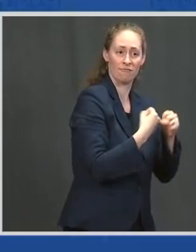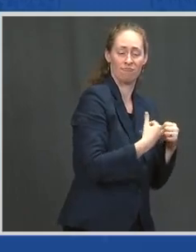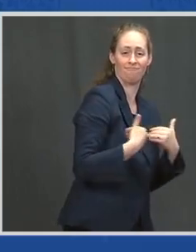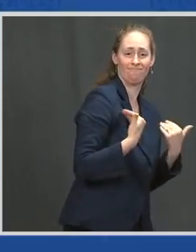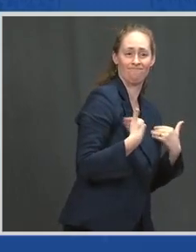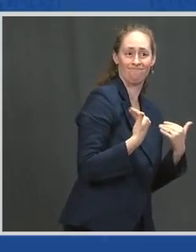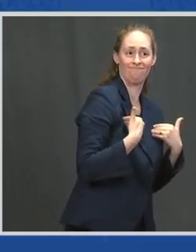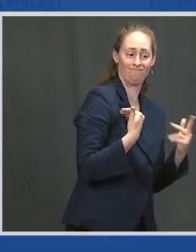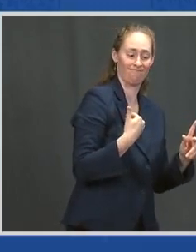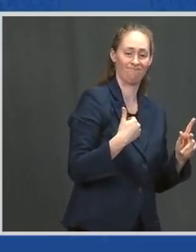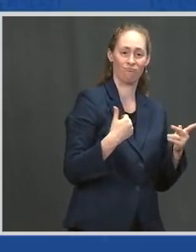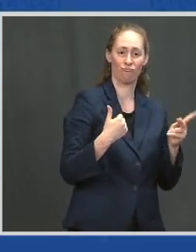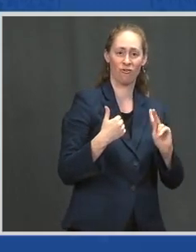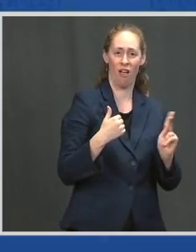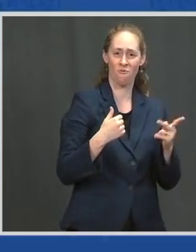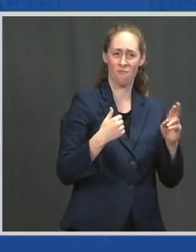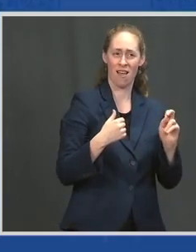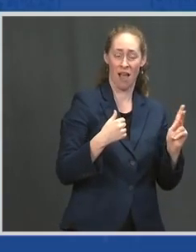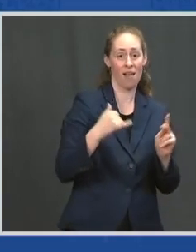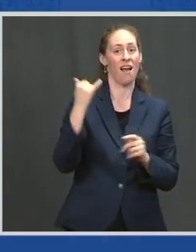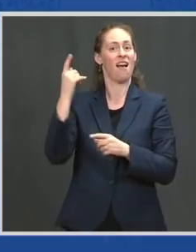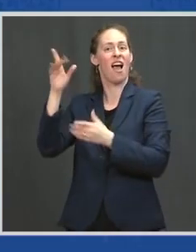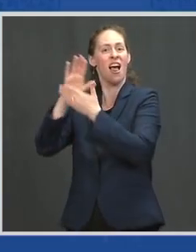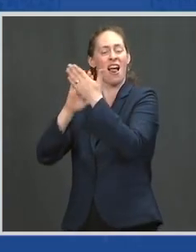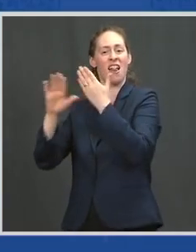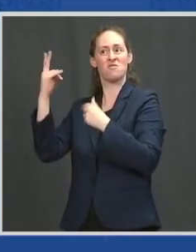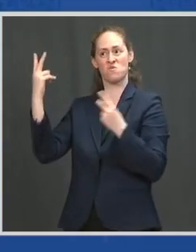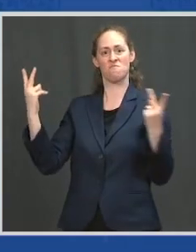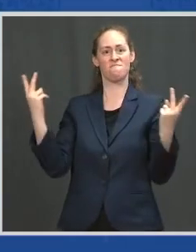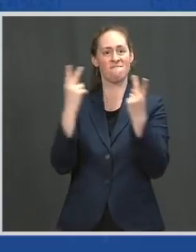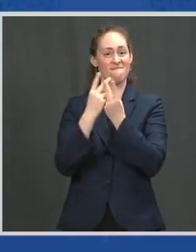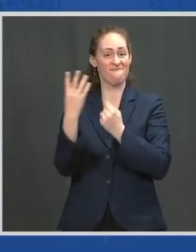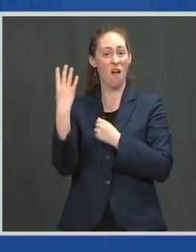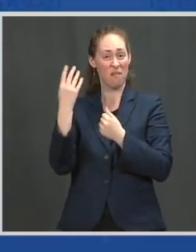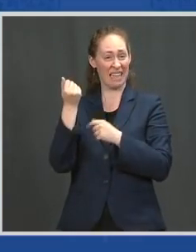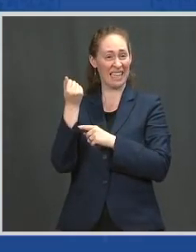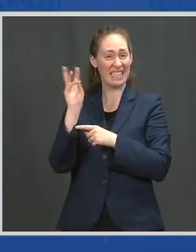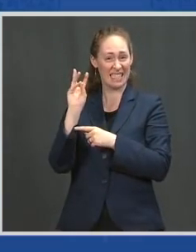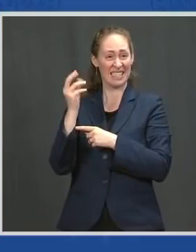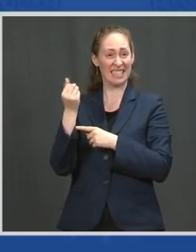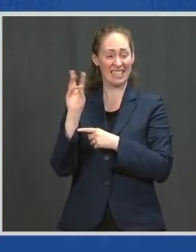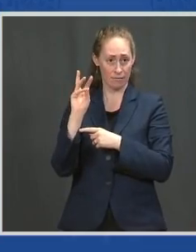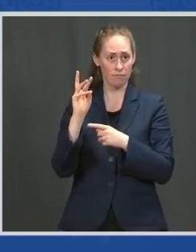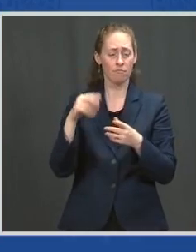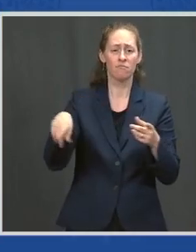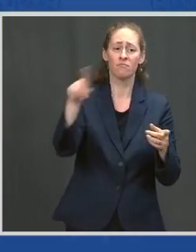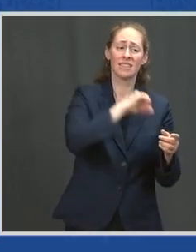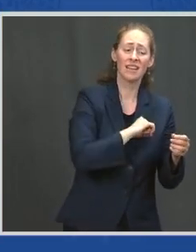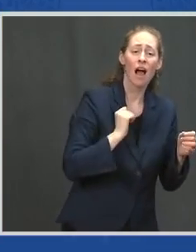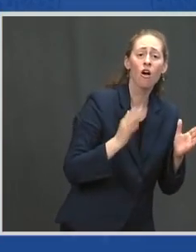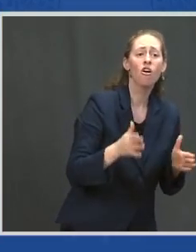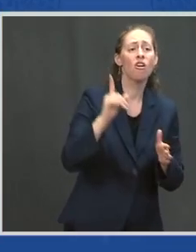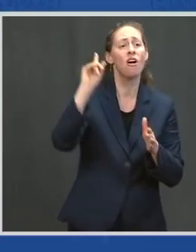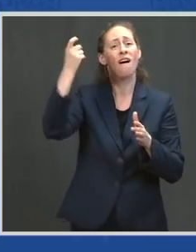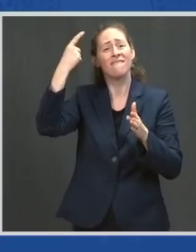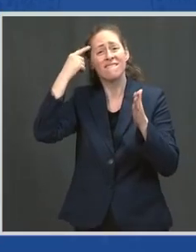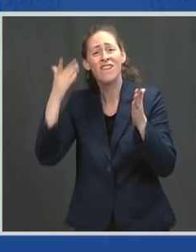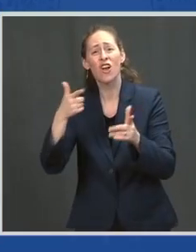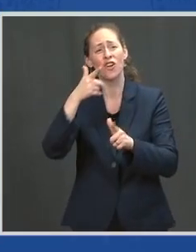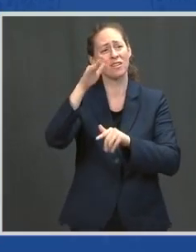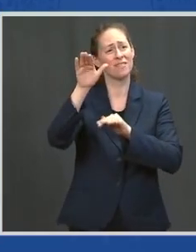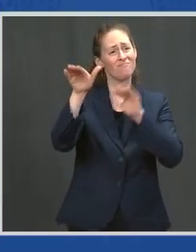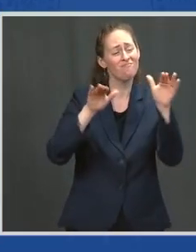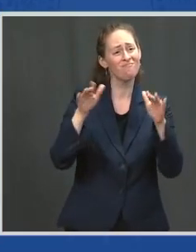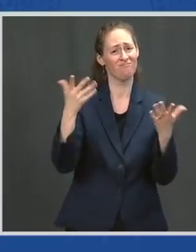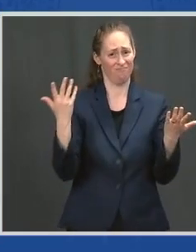your state has done under your governor and your senator and your congresspersons, your state, if you get 4 years out of